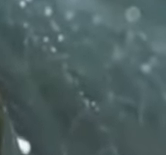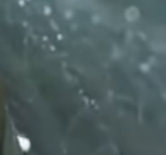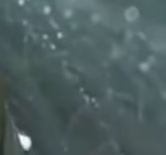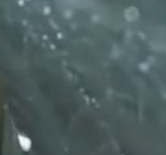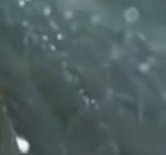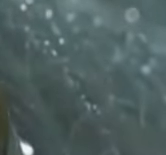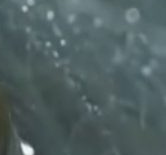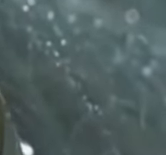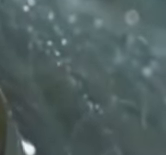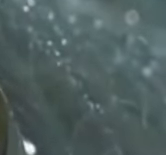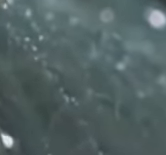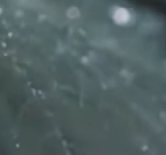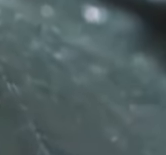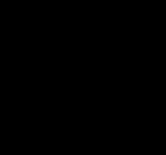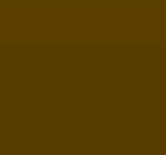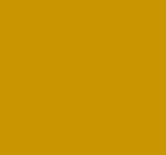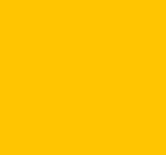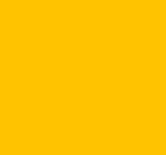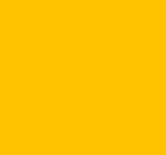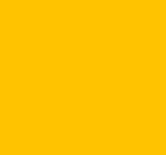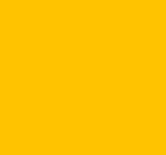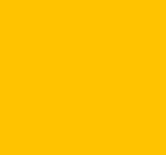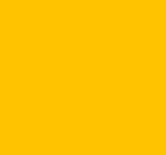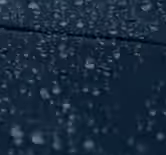ibusiness yakho.